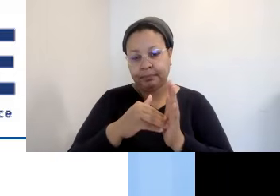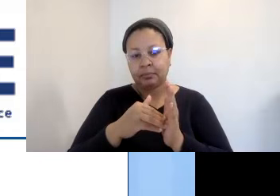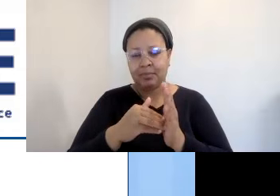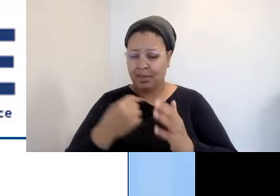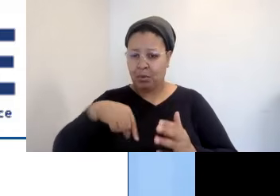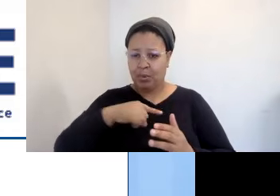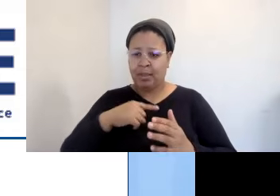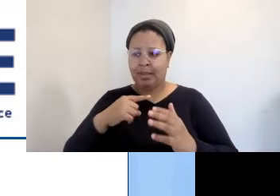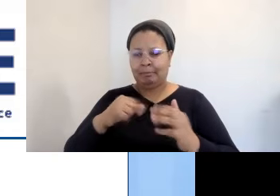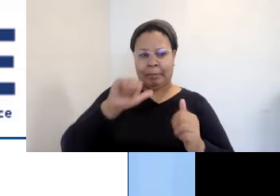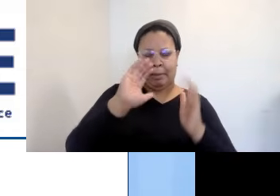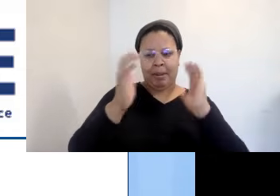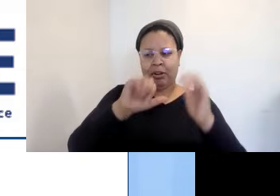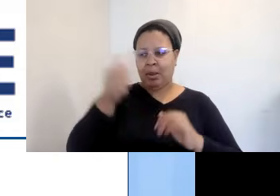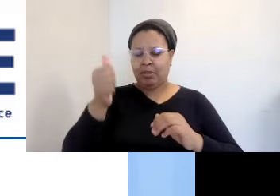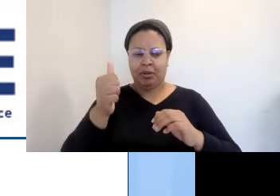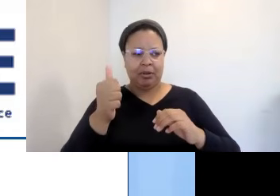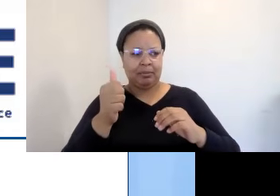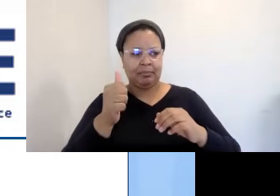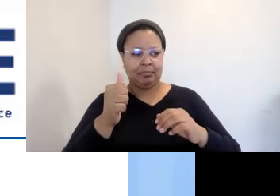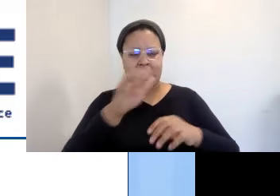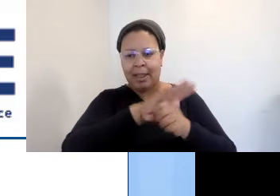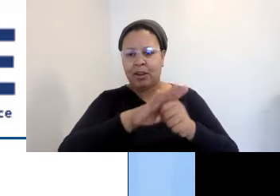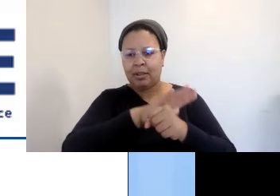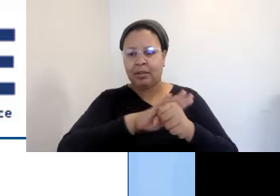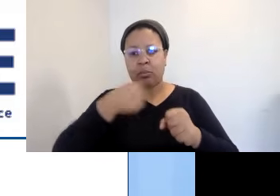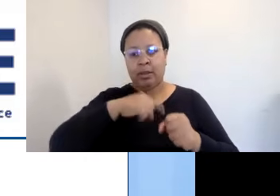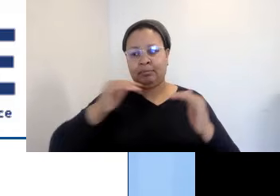this means is once contributions reach